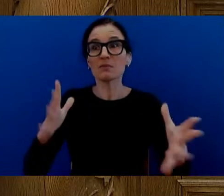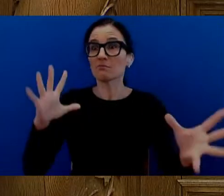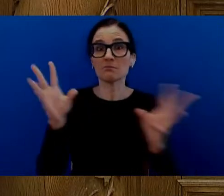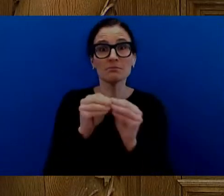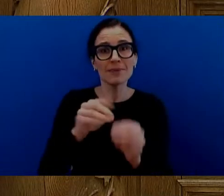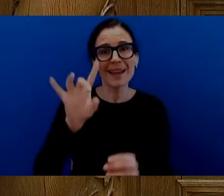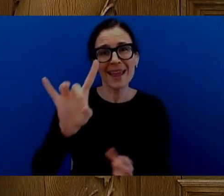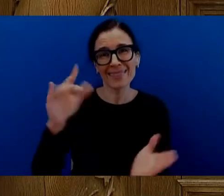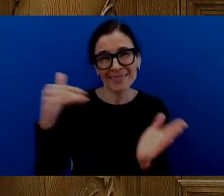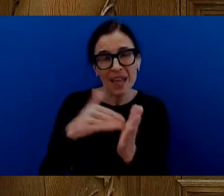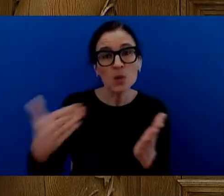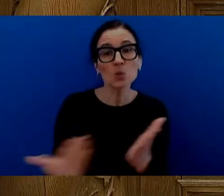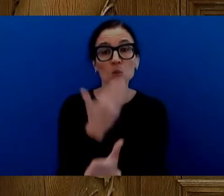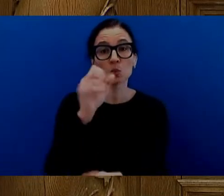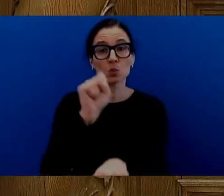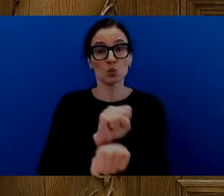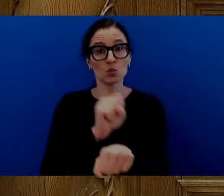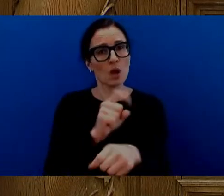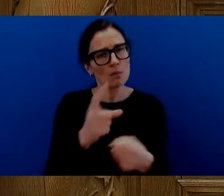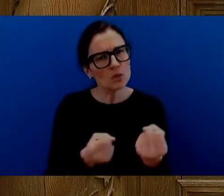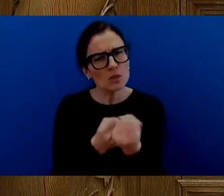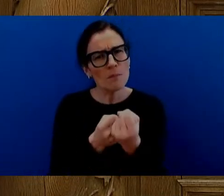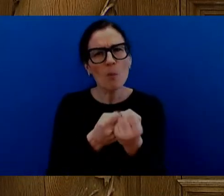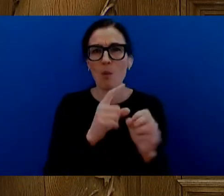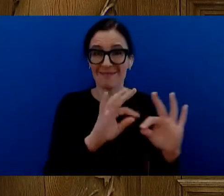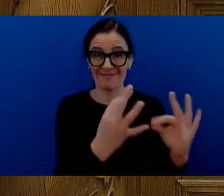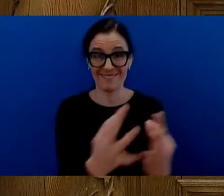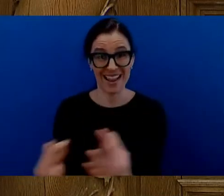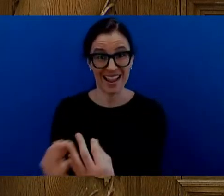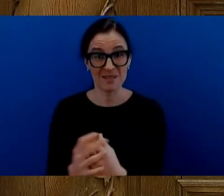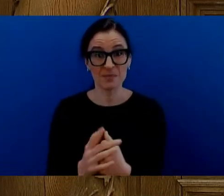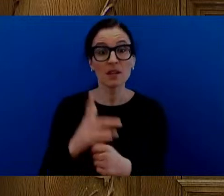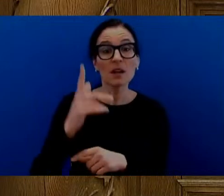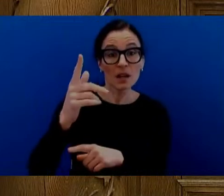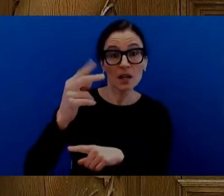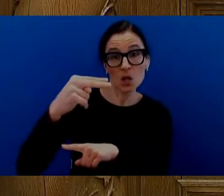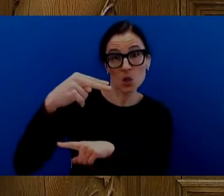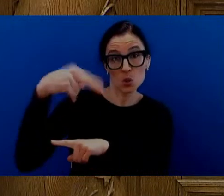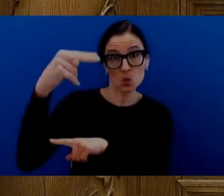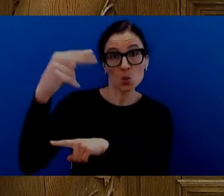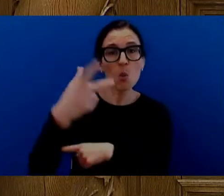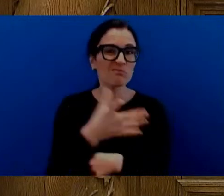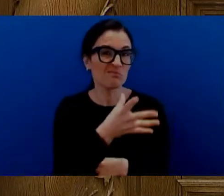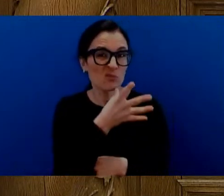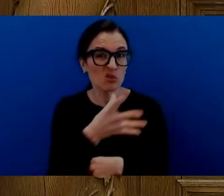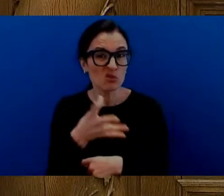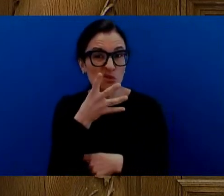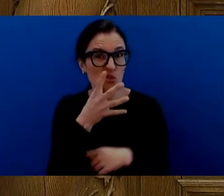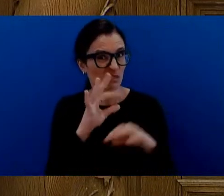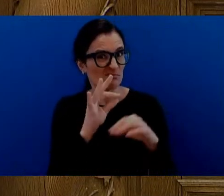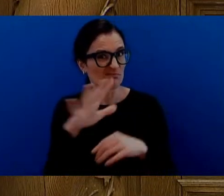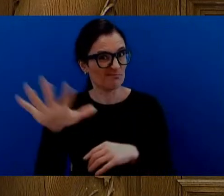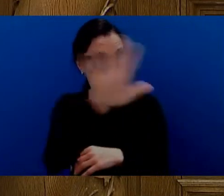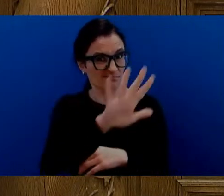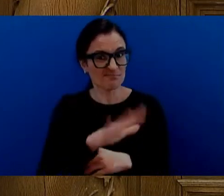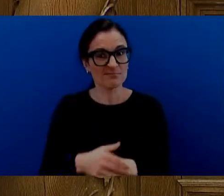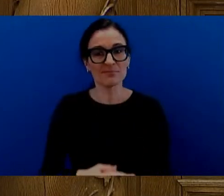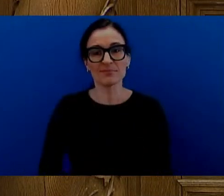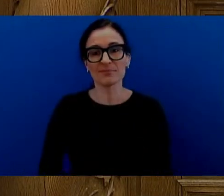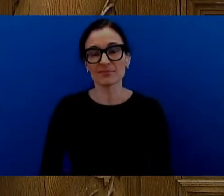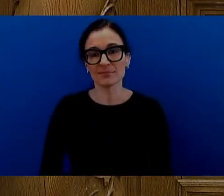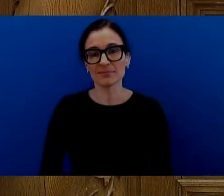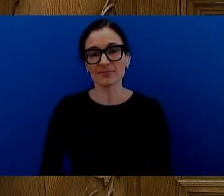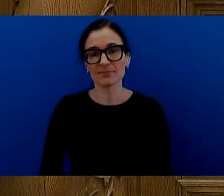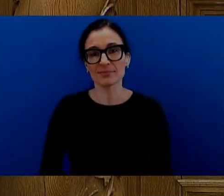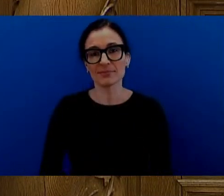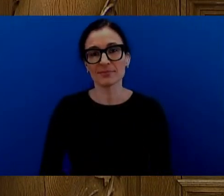was given to 9 new clean energy projects, which will boost BC Hydro's current electricity supply by